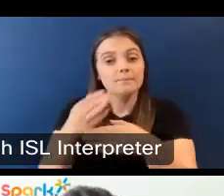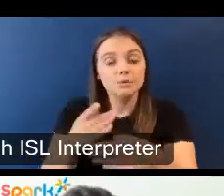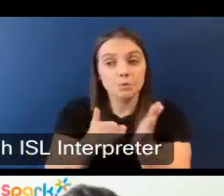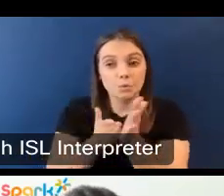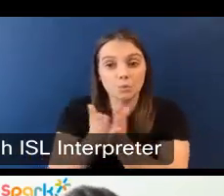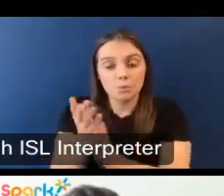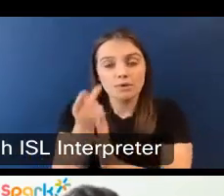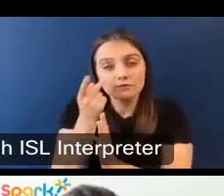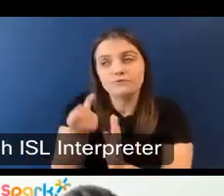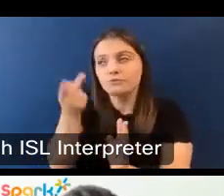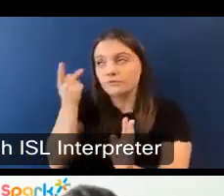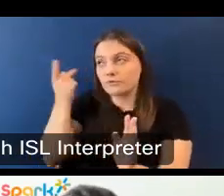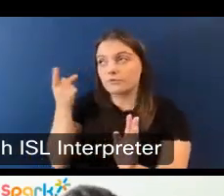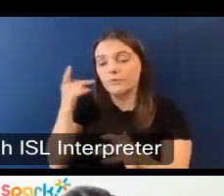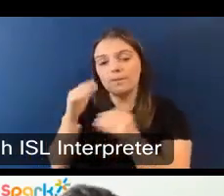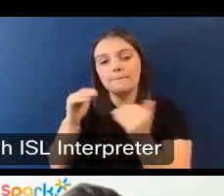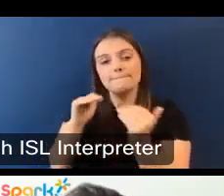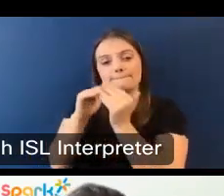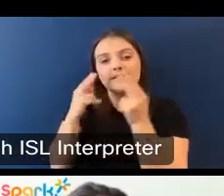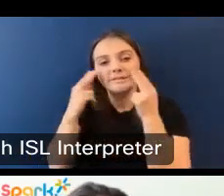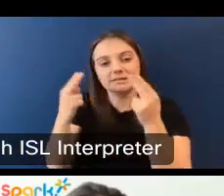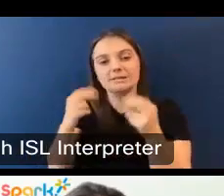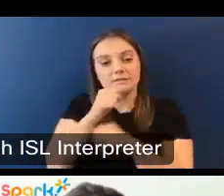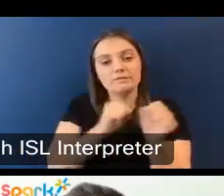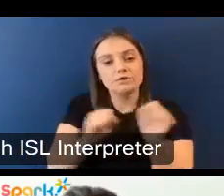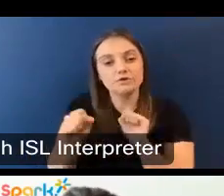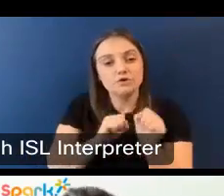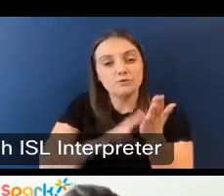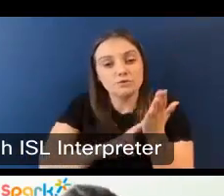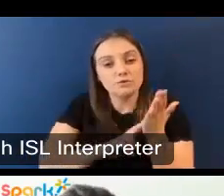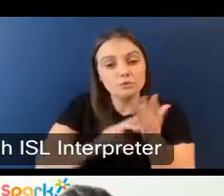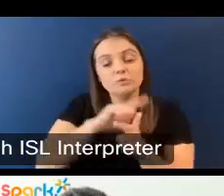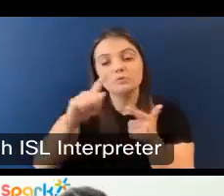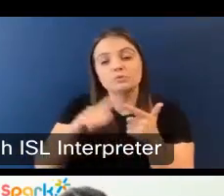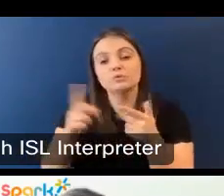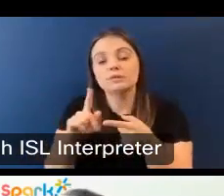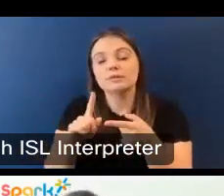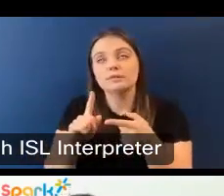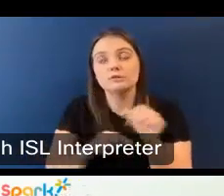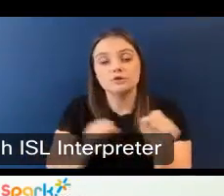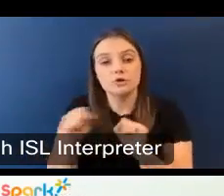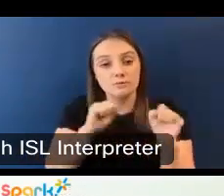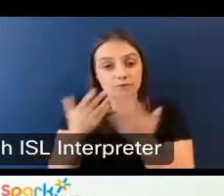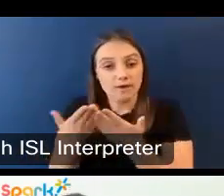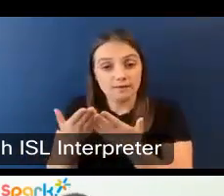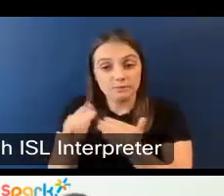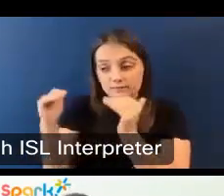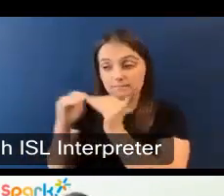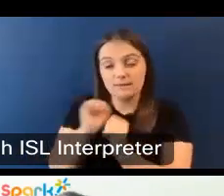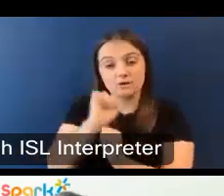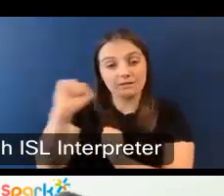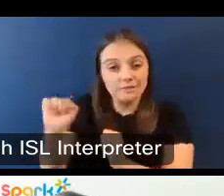meeting the needs of both the service users and the service providers. And